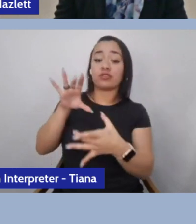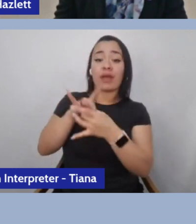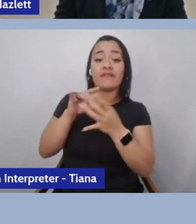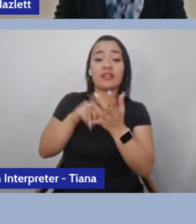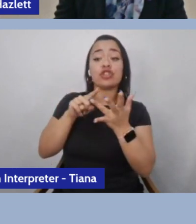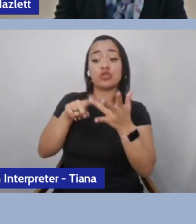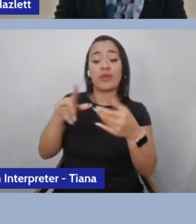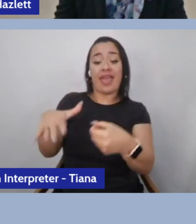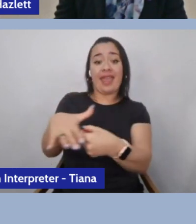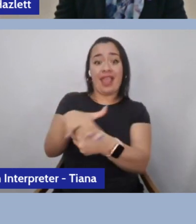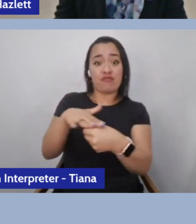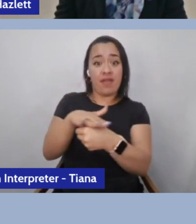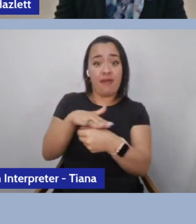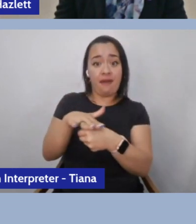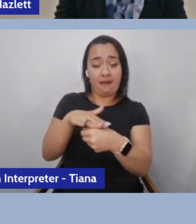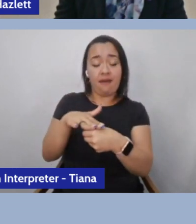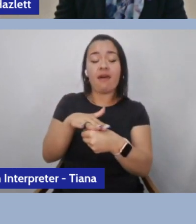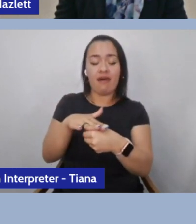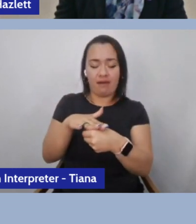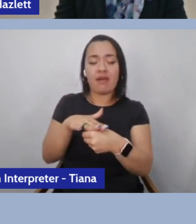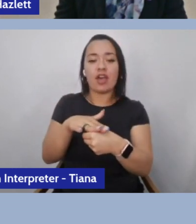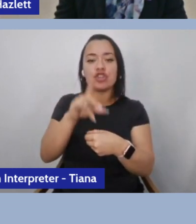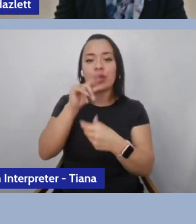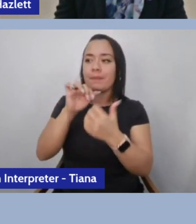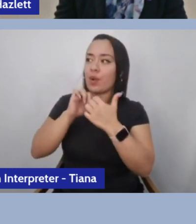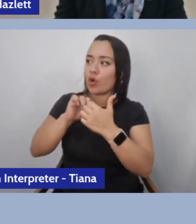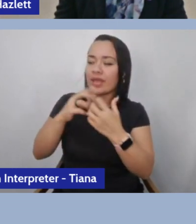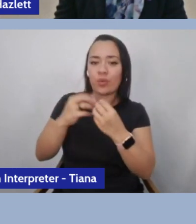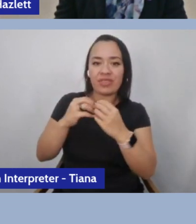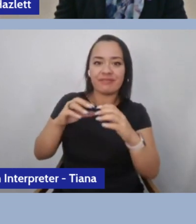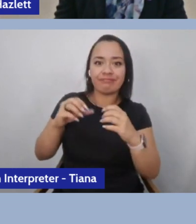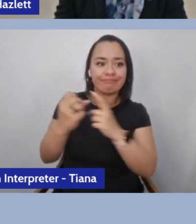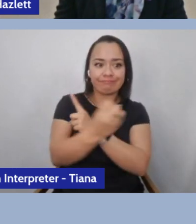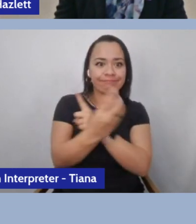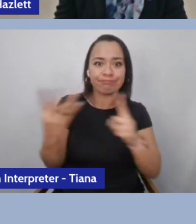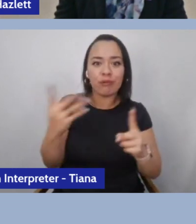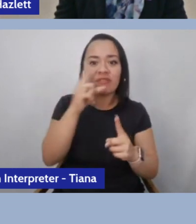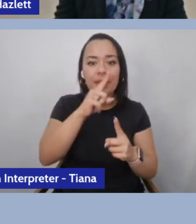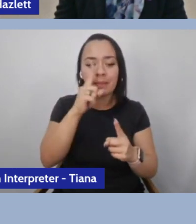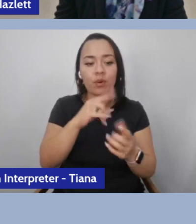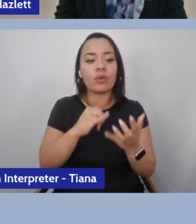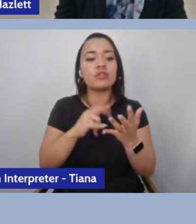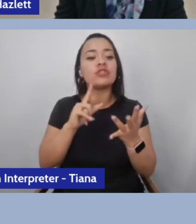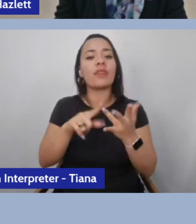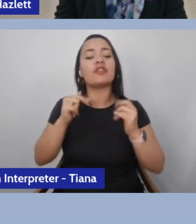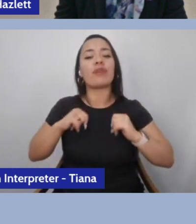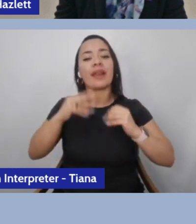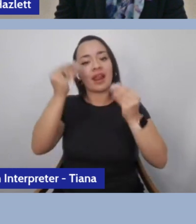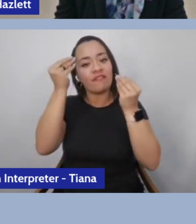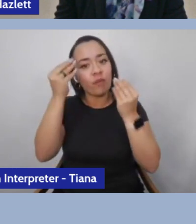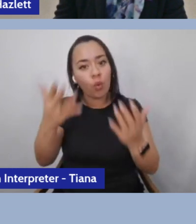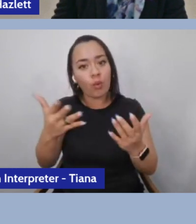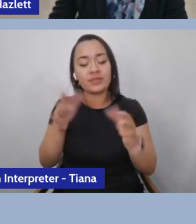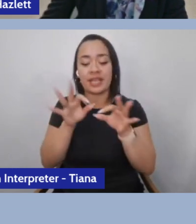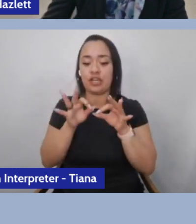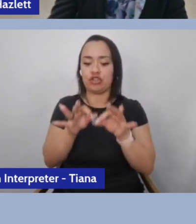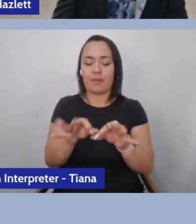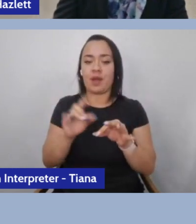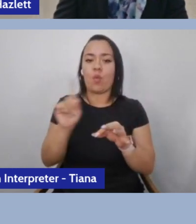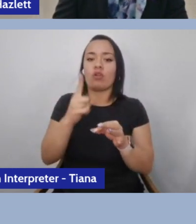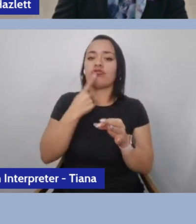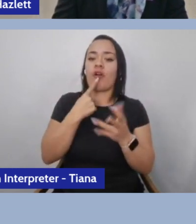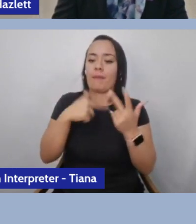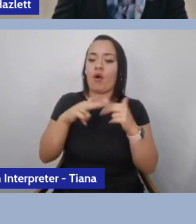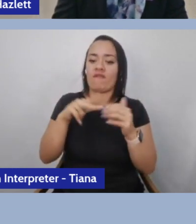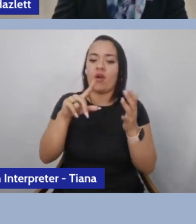training informs the interpreters about what types of occupational group do what things, what their